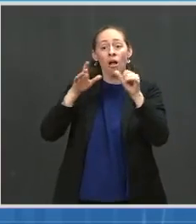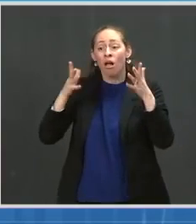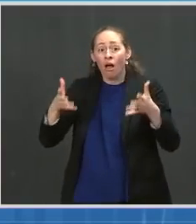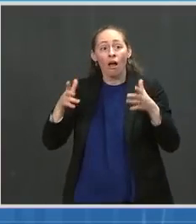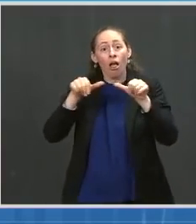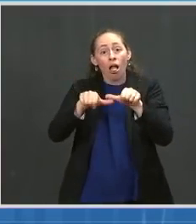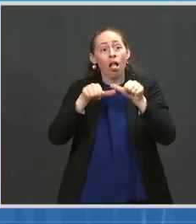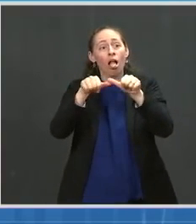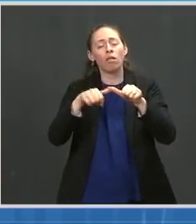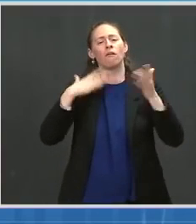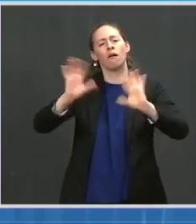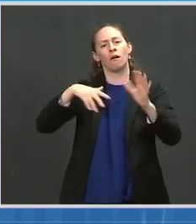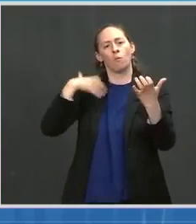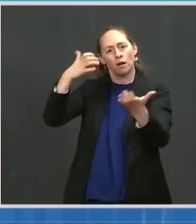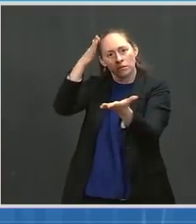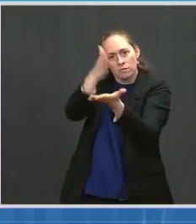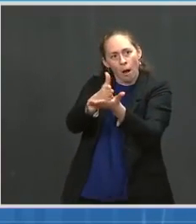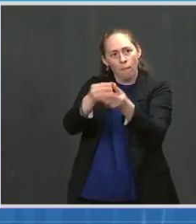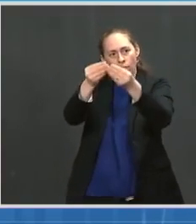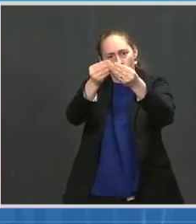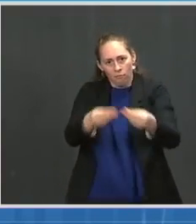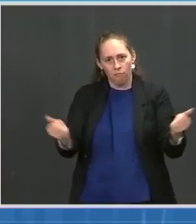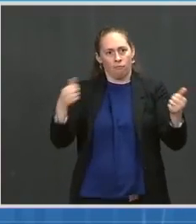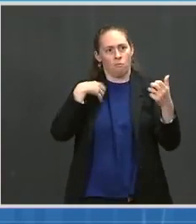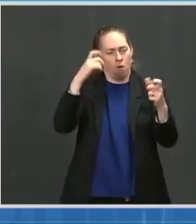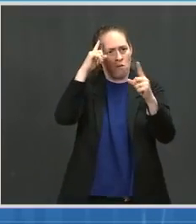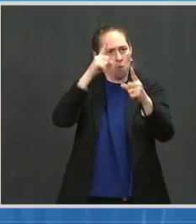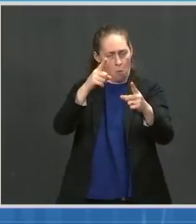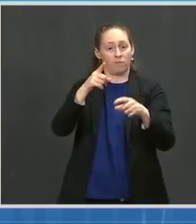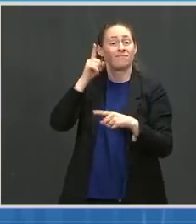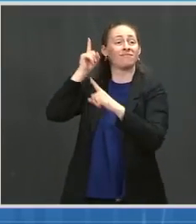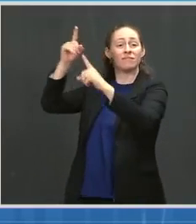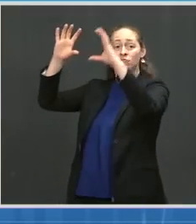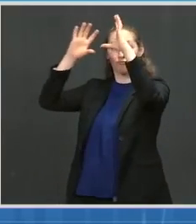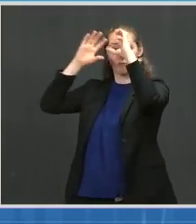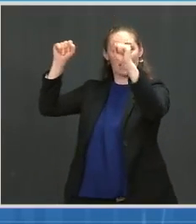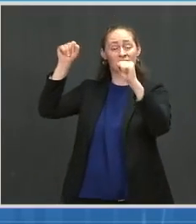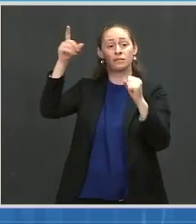But as the president said earlier in the week, everyone needs to do their part.